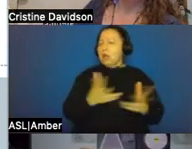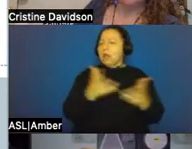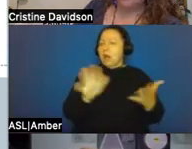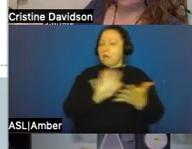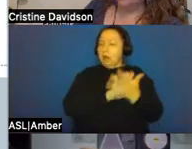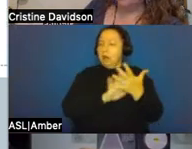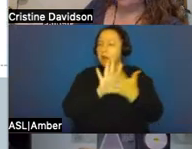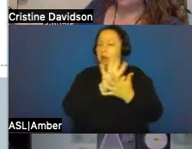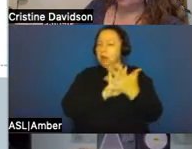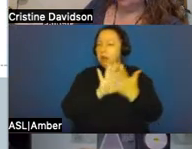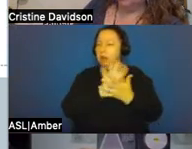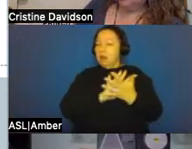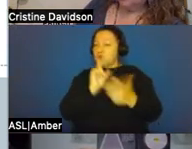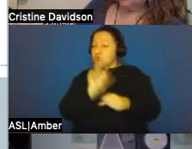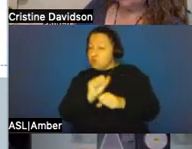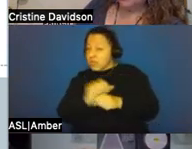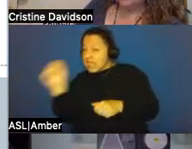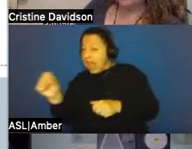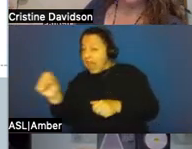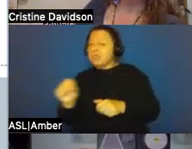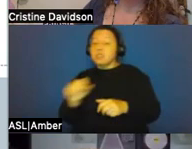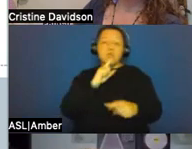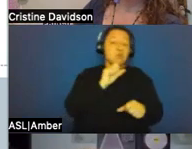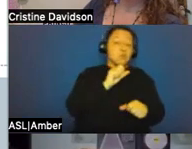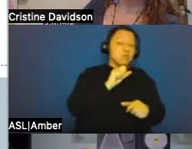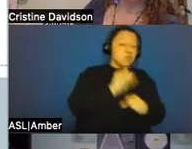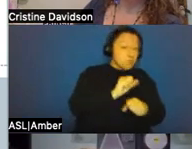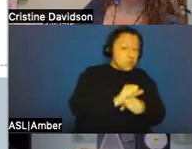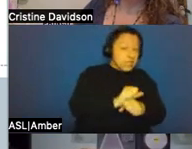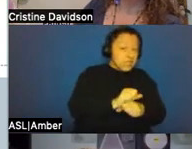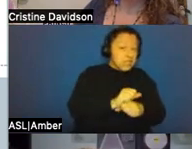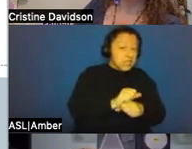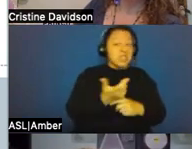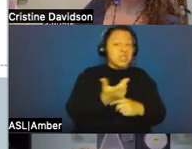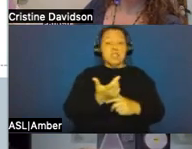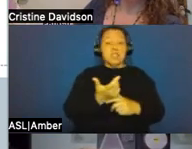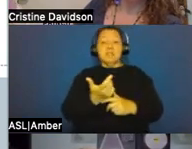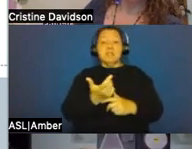mean? Mm-hmm. Okay, is there anybody who disagrees?